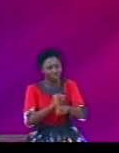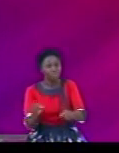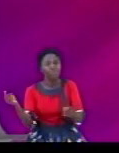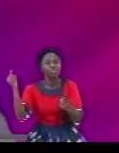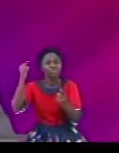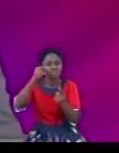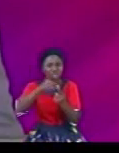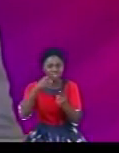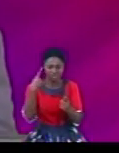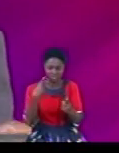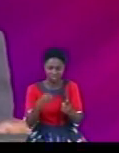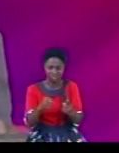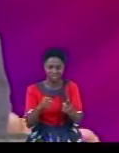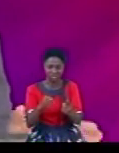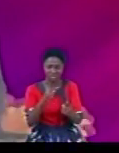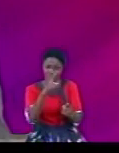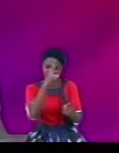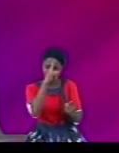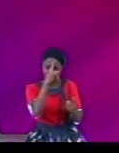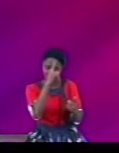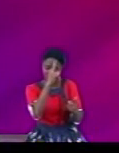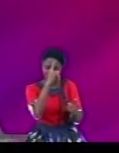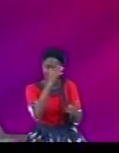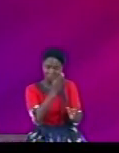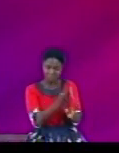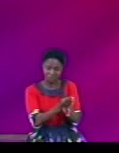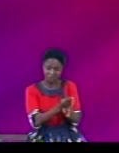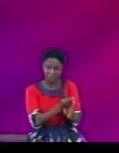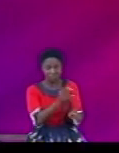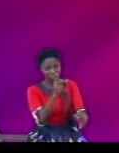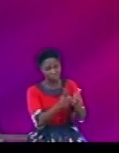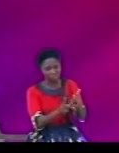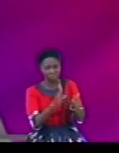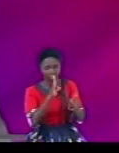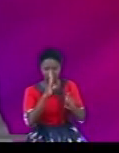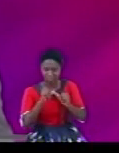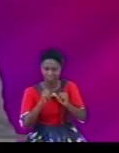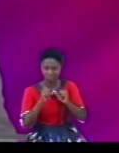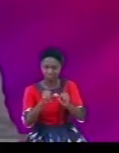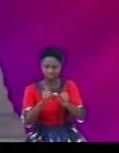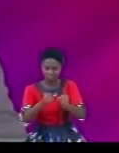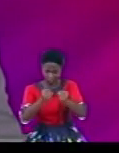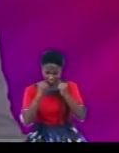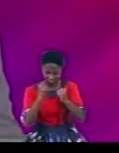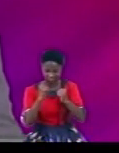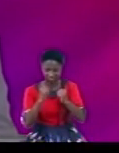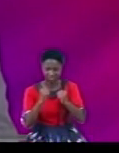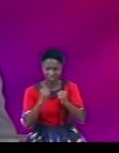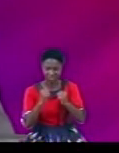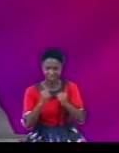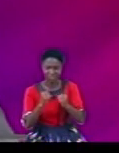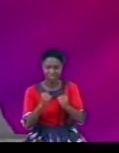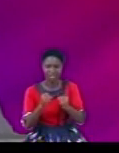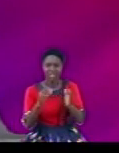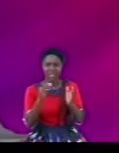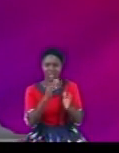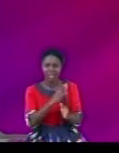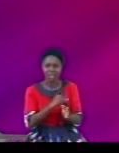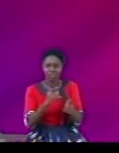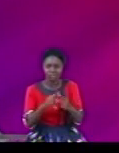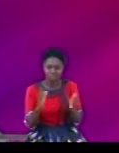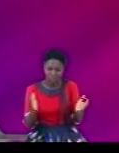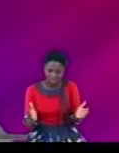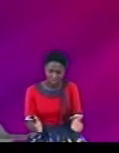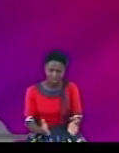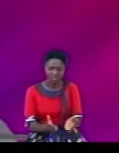preserved. That as you are preserved in the faith, those you preach to, those you encourage, those